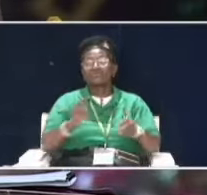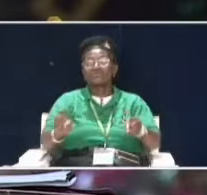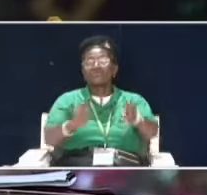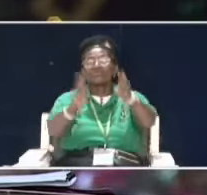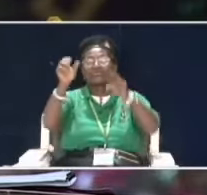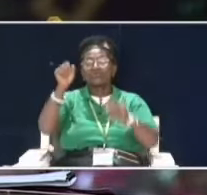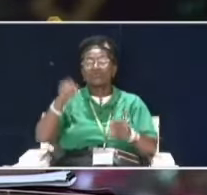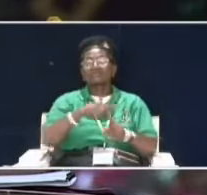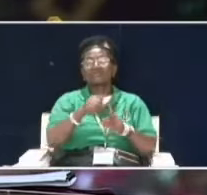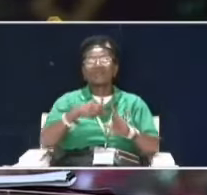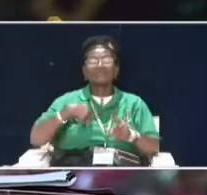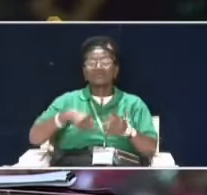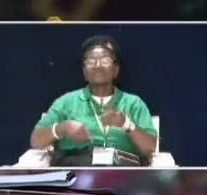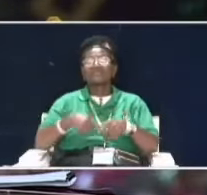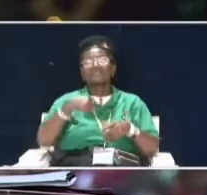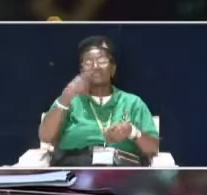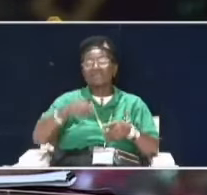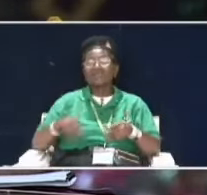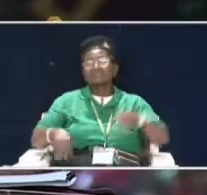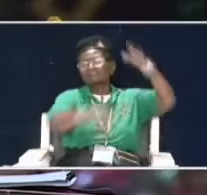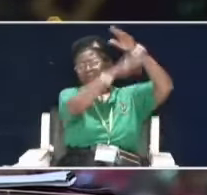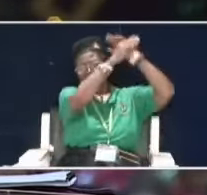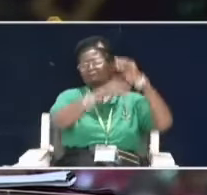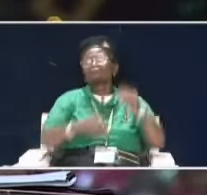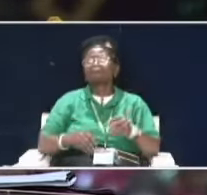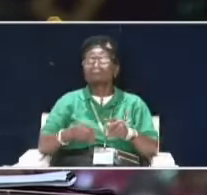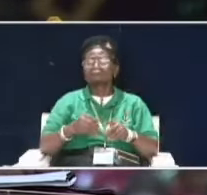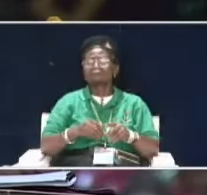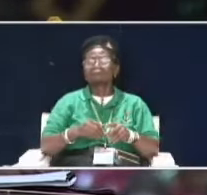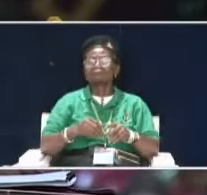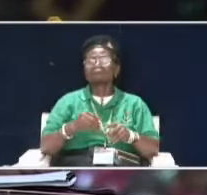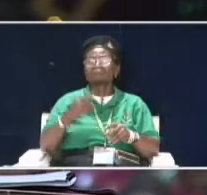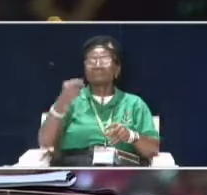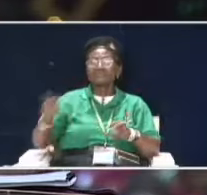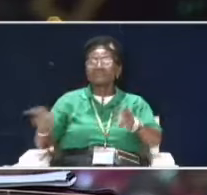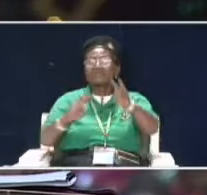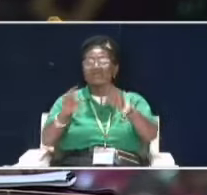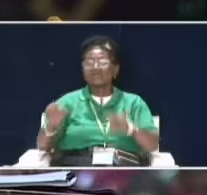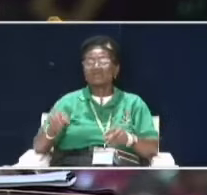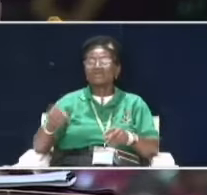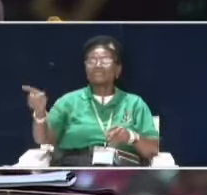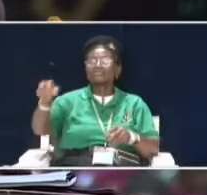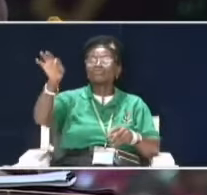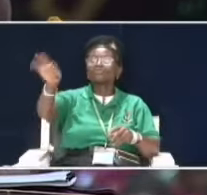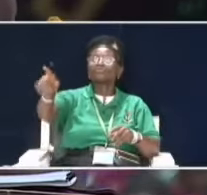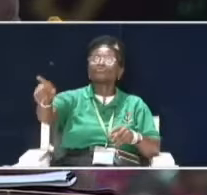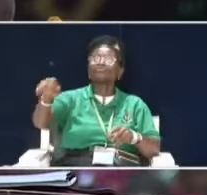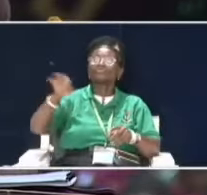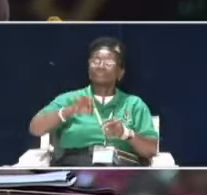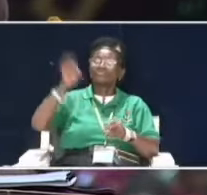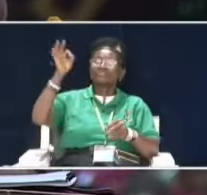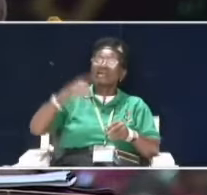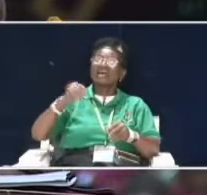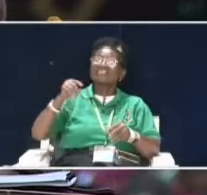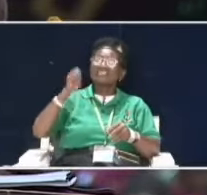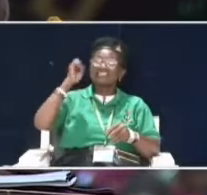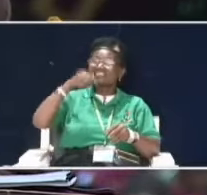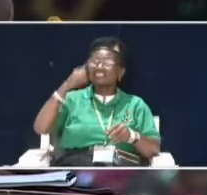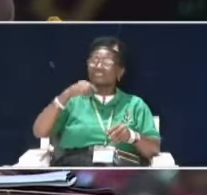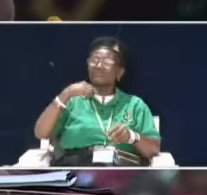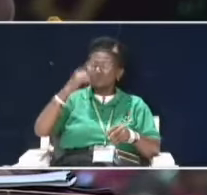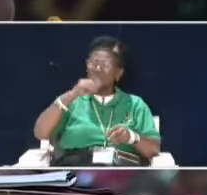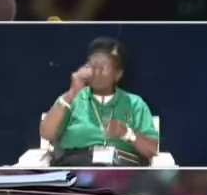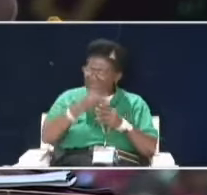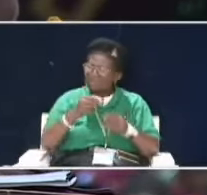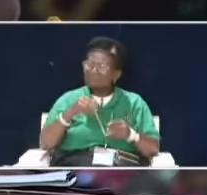When we say, get out of the way, you spirit, in the name of, we will say, in whose name? You say, in the name of Jesus. And